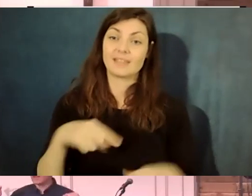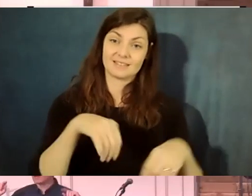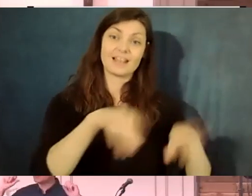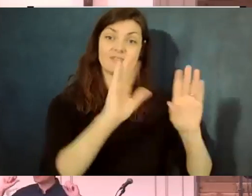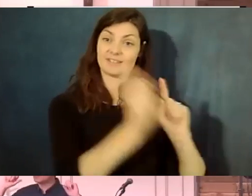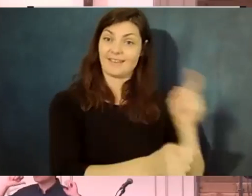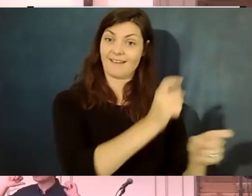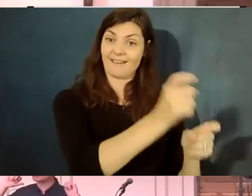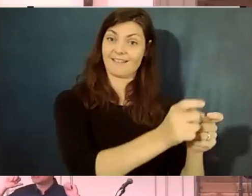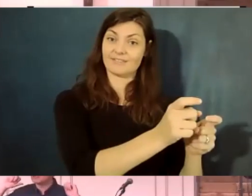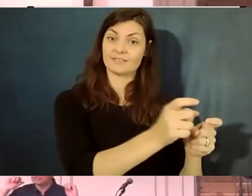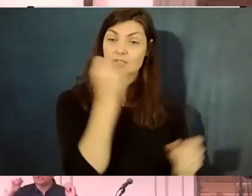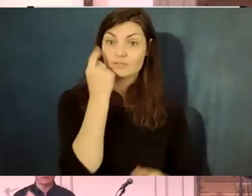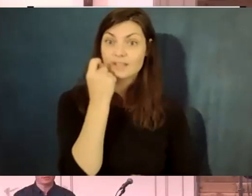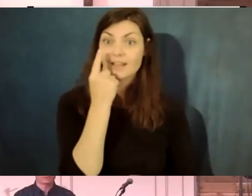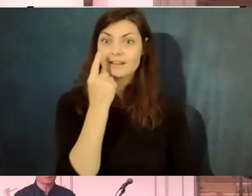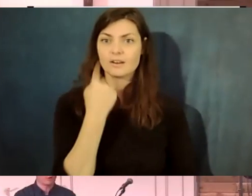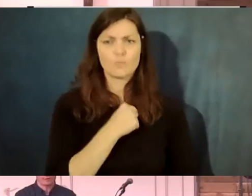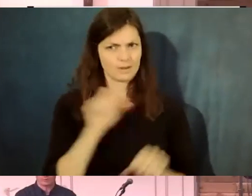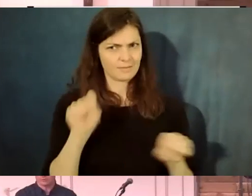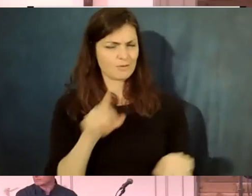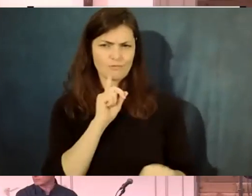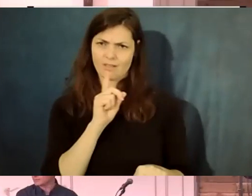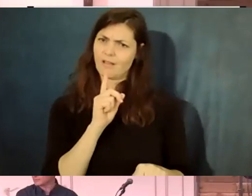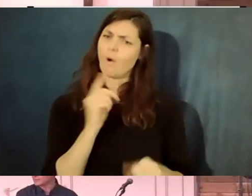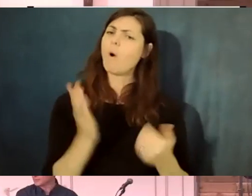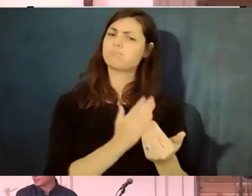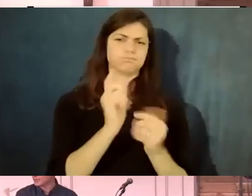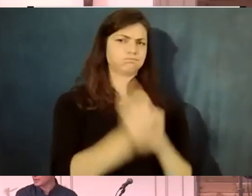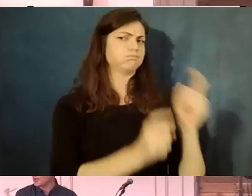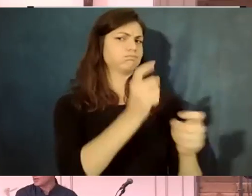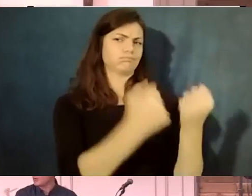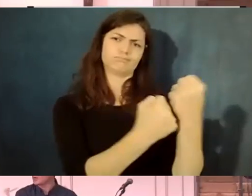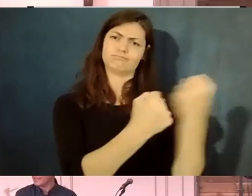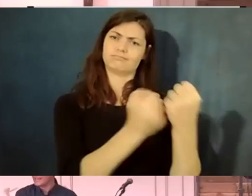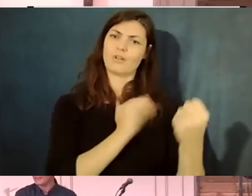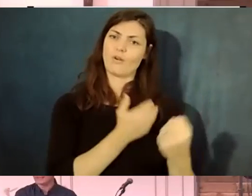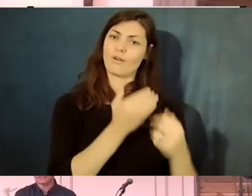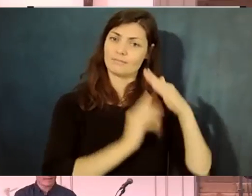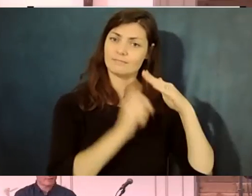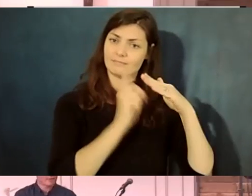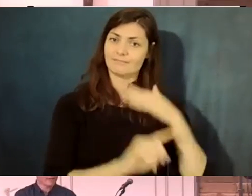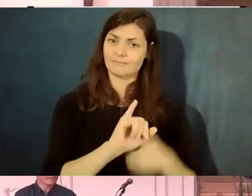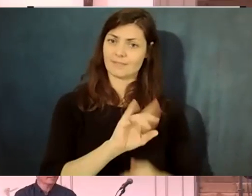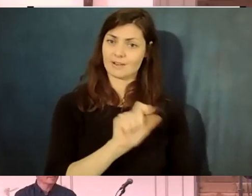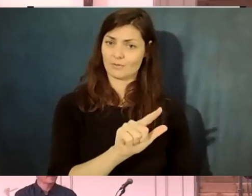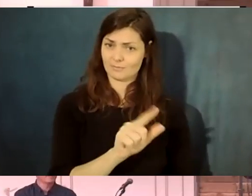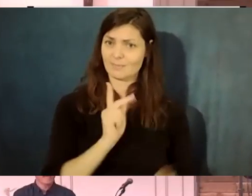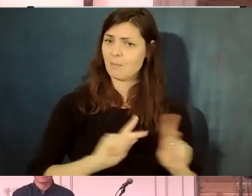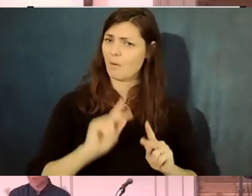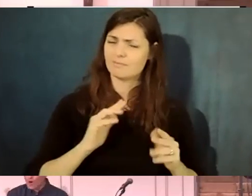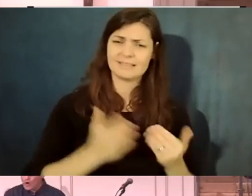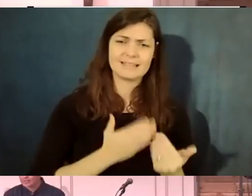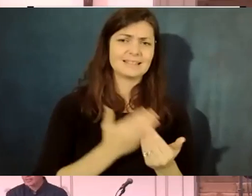have idols, we will be extremely generous towards our idols. We will give and sacrifice